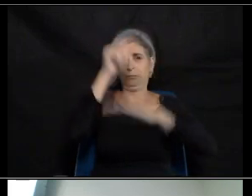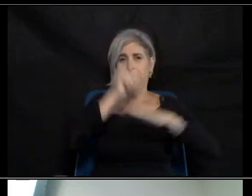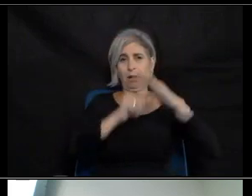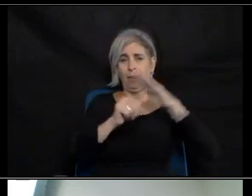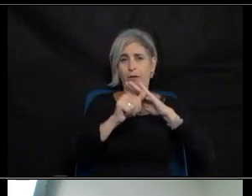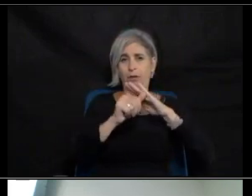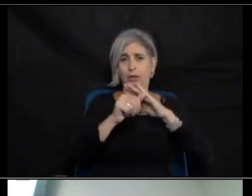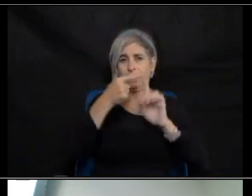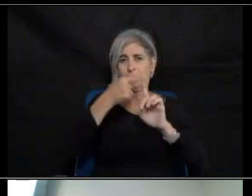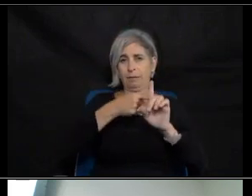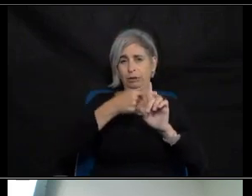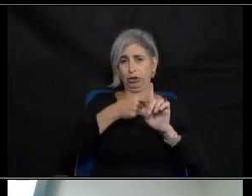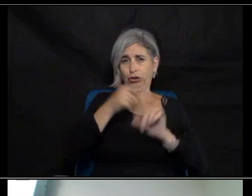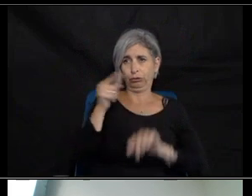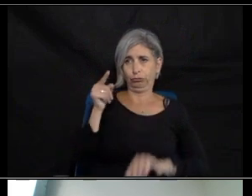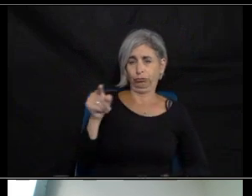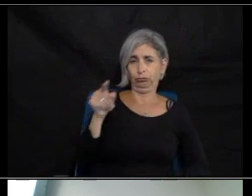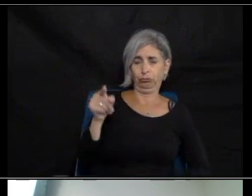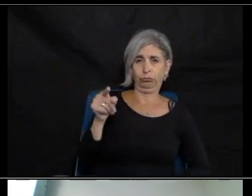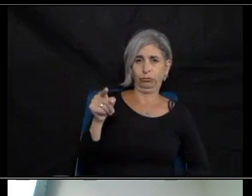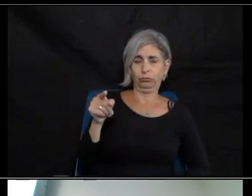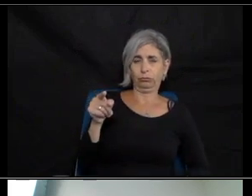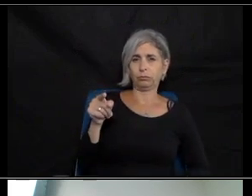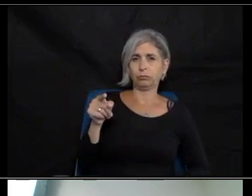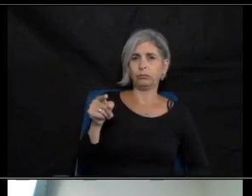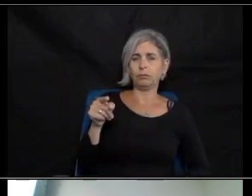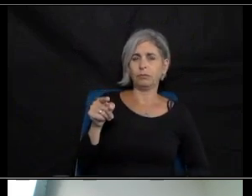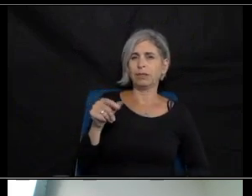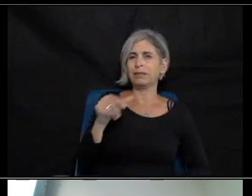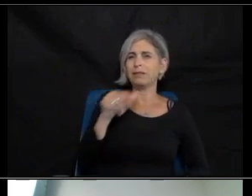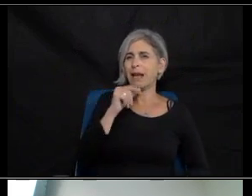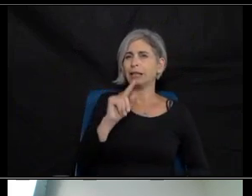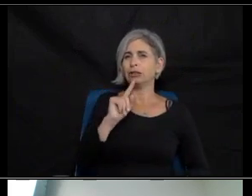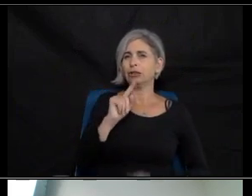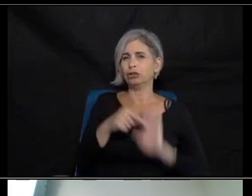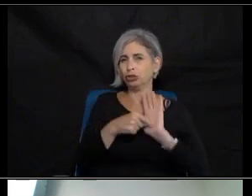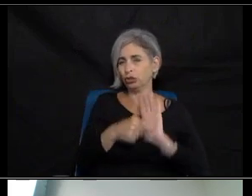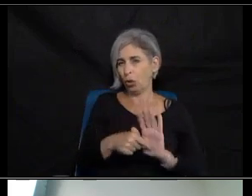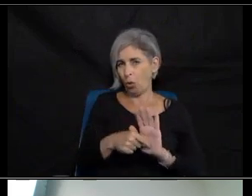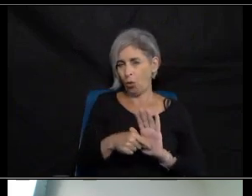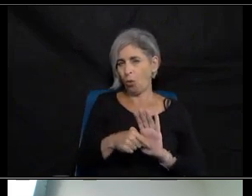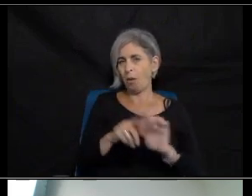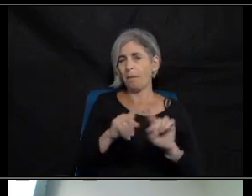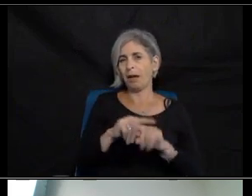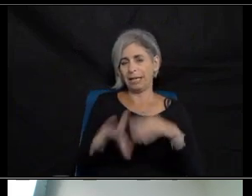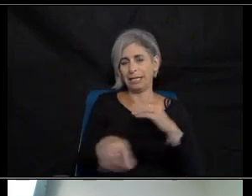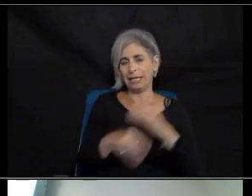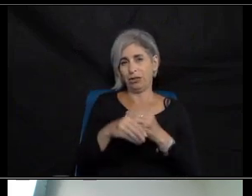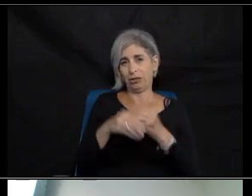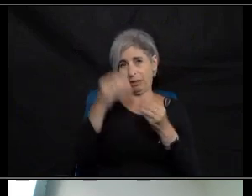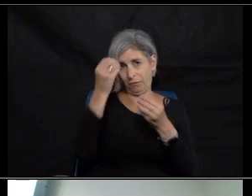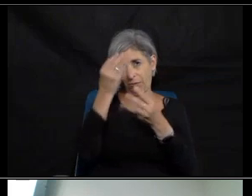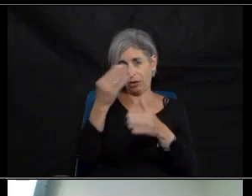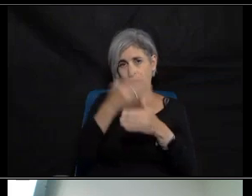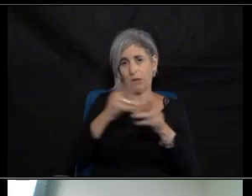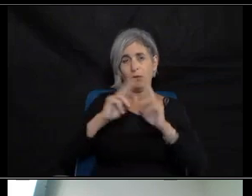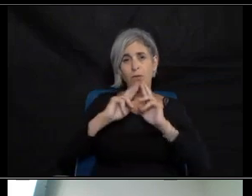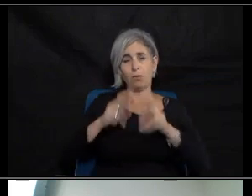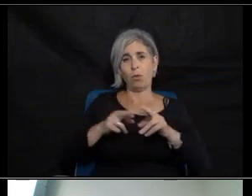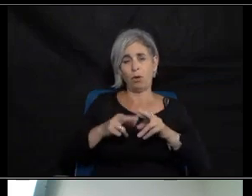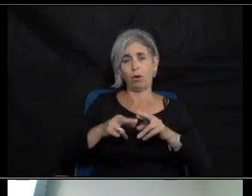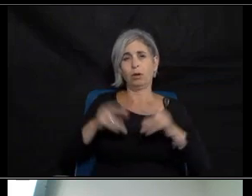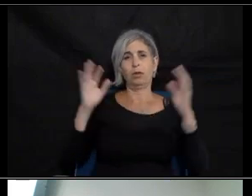with temperature. Not shown directly in this map, but we do have additional information in the report showing that tree canopy tends